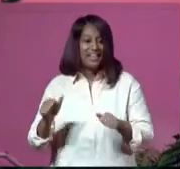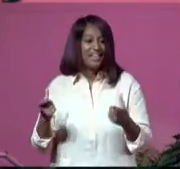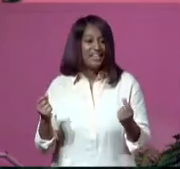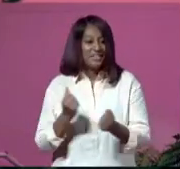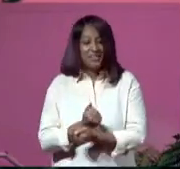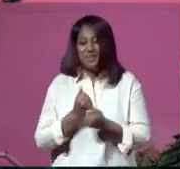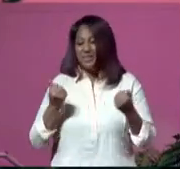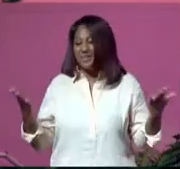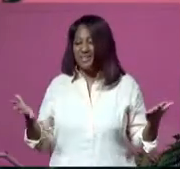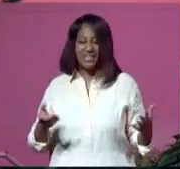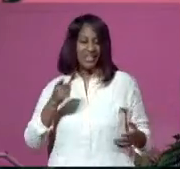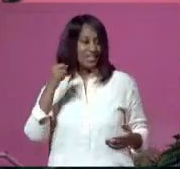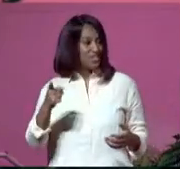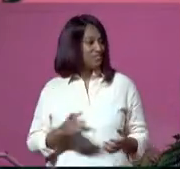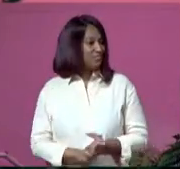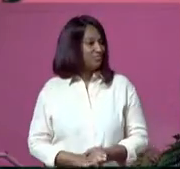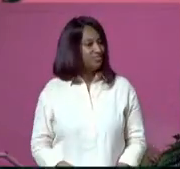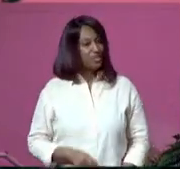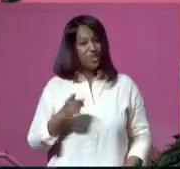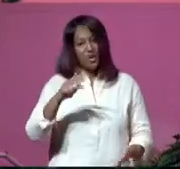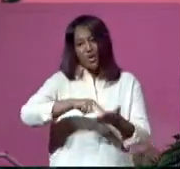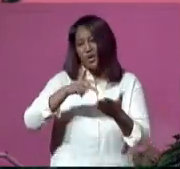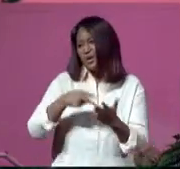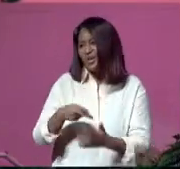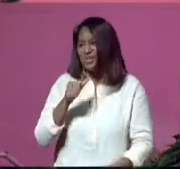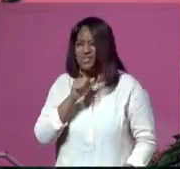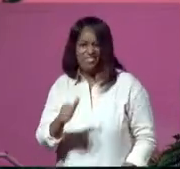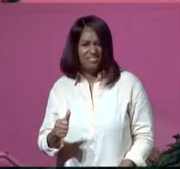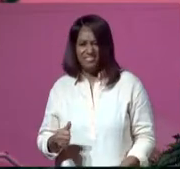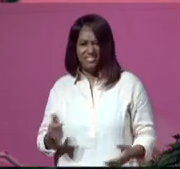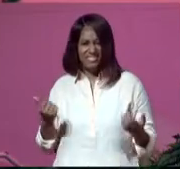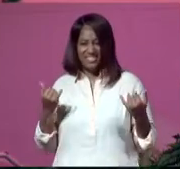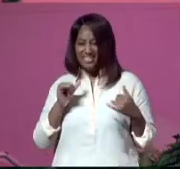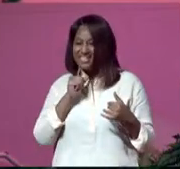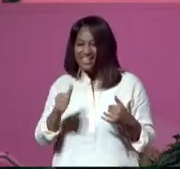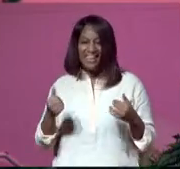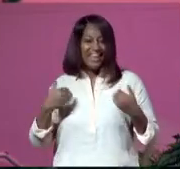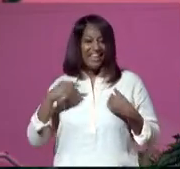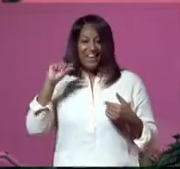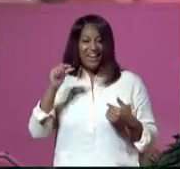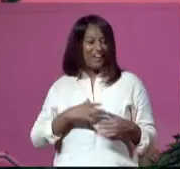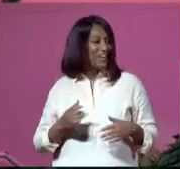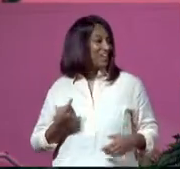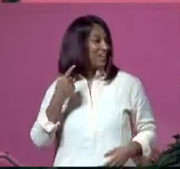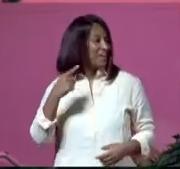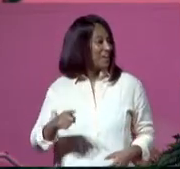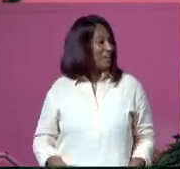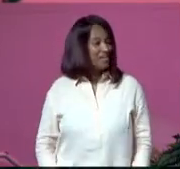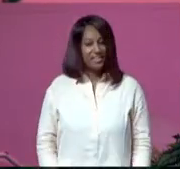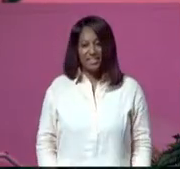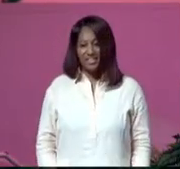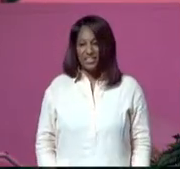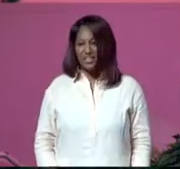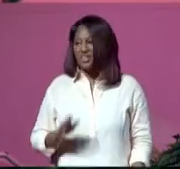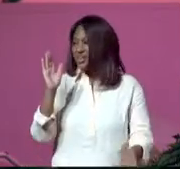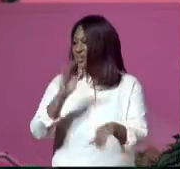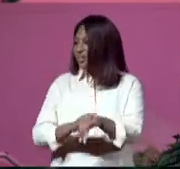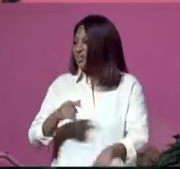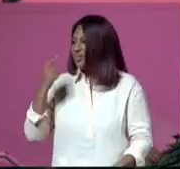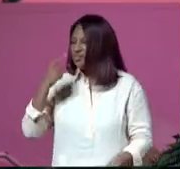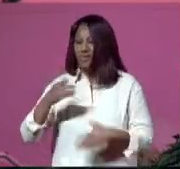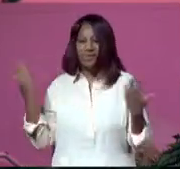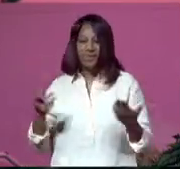are called for what you ain't even qualified for. I just said something should have made somebody run. You are called for what you're not